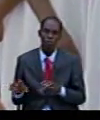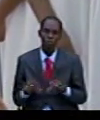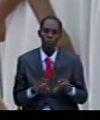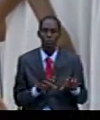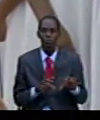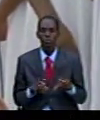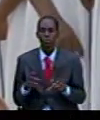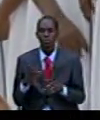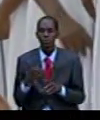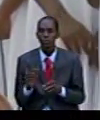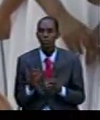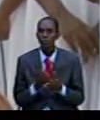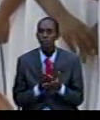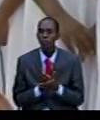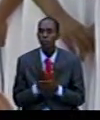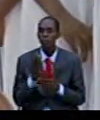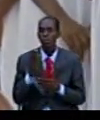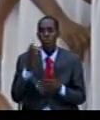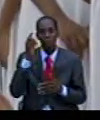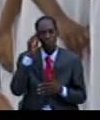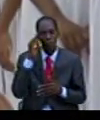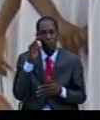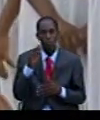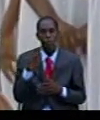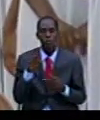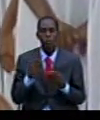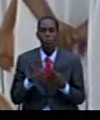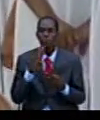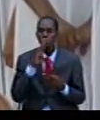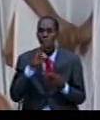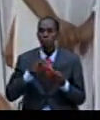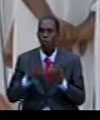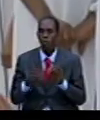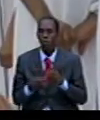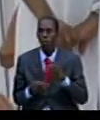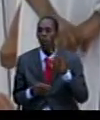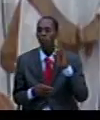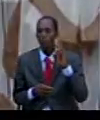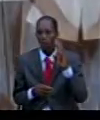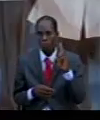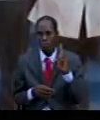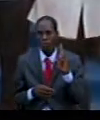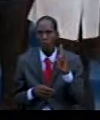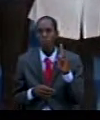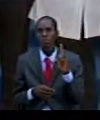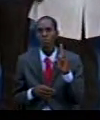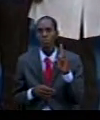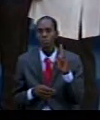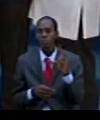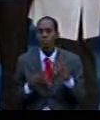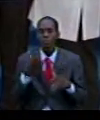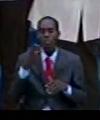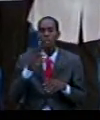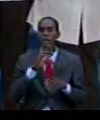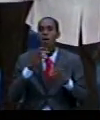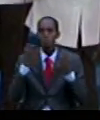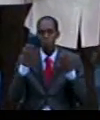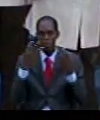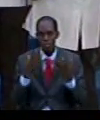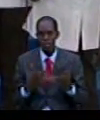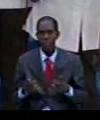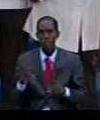right. For you to be number one. You to be number one. There are many people in the world.